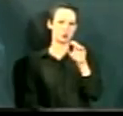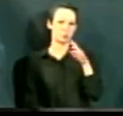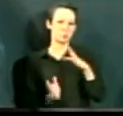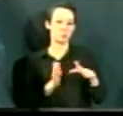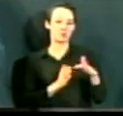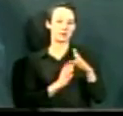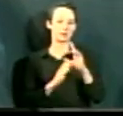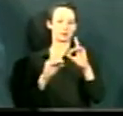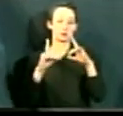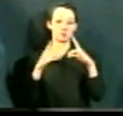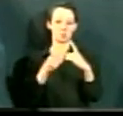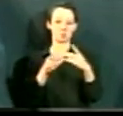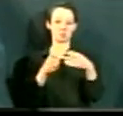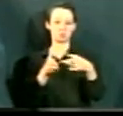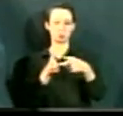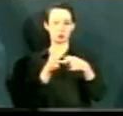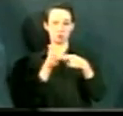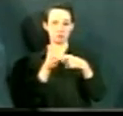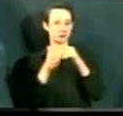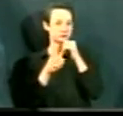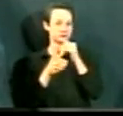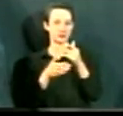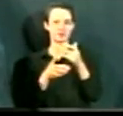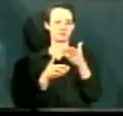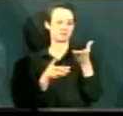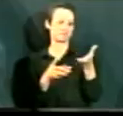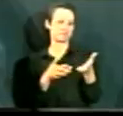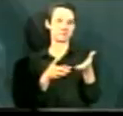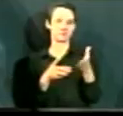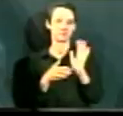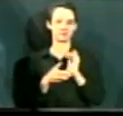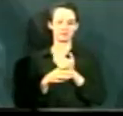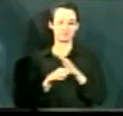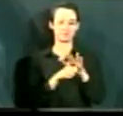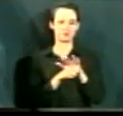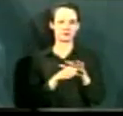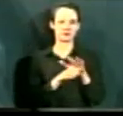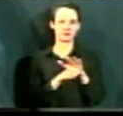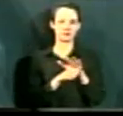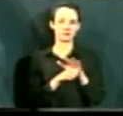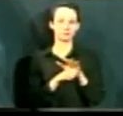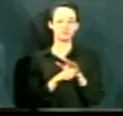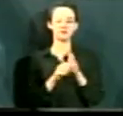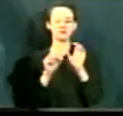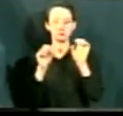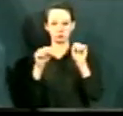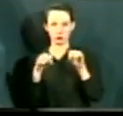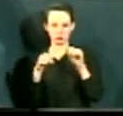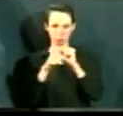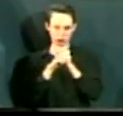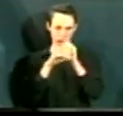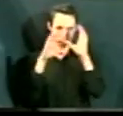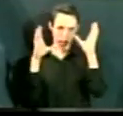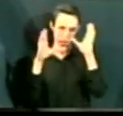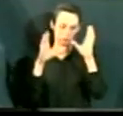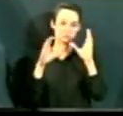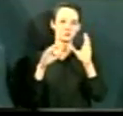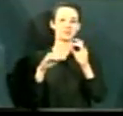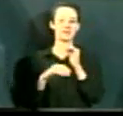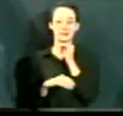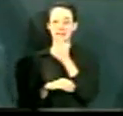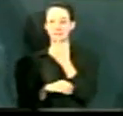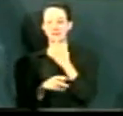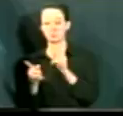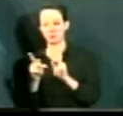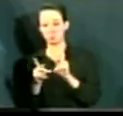that are on most of them don't exist in our area. So it is conceivable, I'm not saying anybody that we have, but